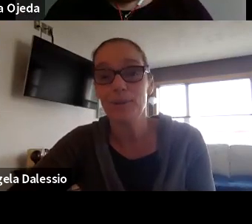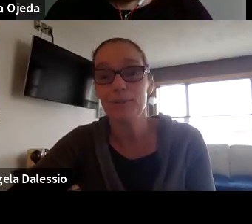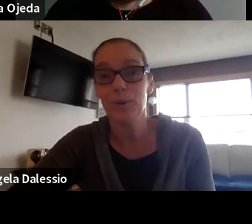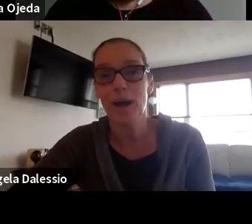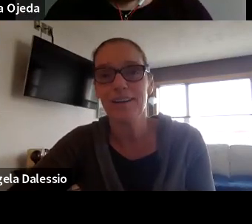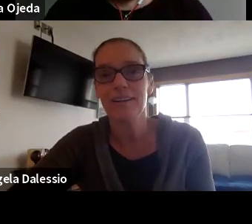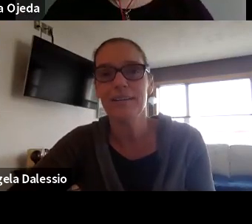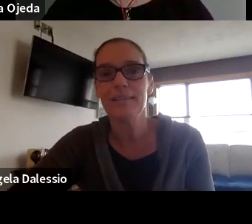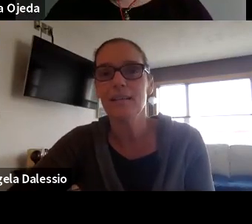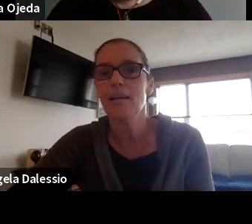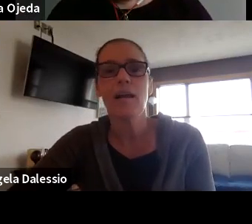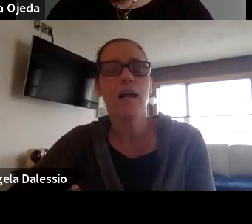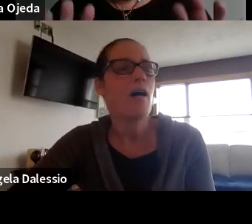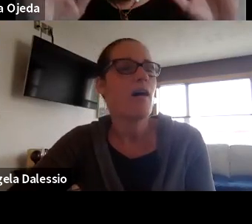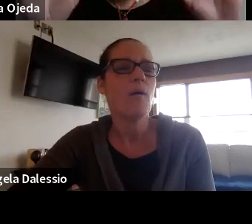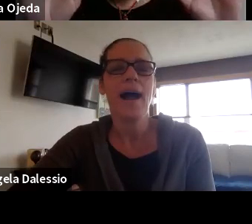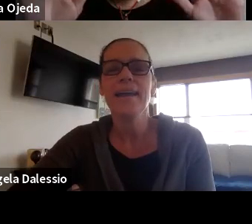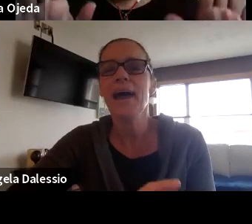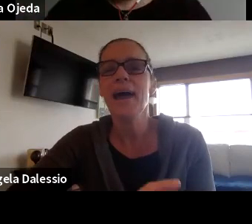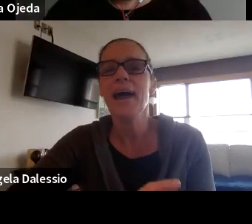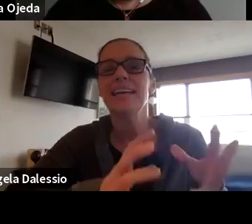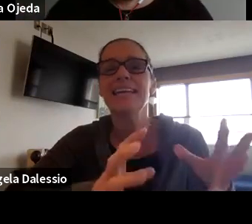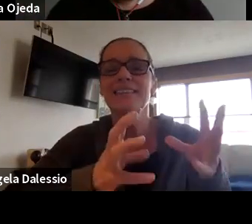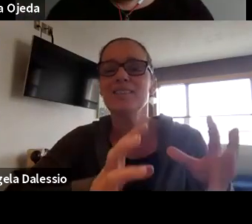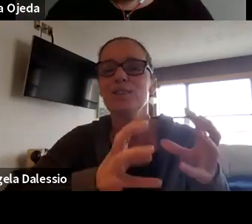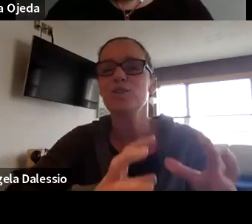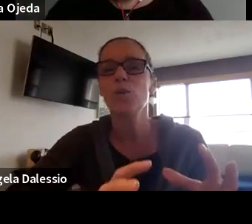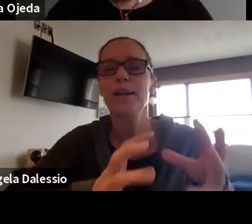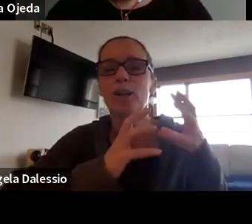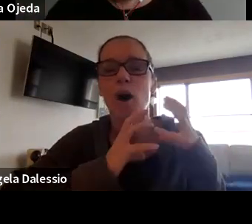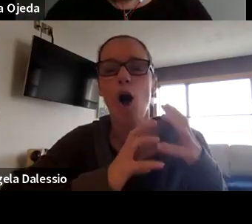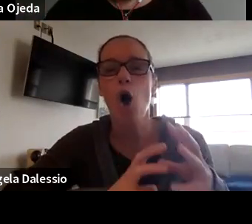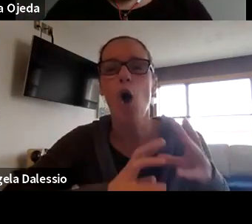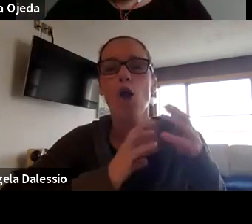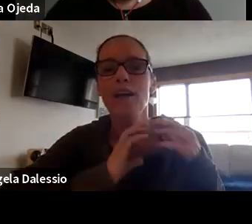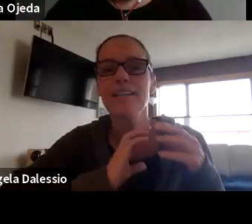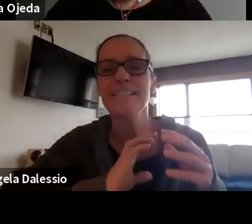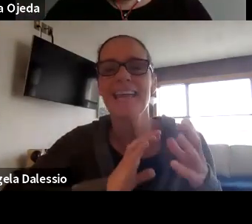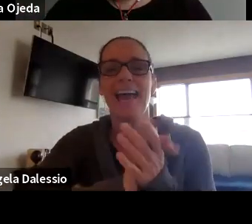that beautiful weather. Oh, unbelievable. I had my hands in the soil